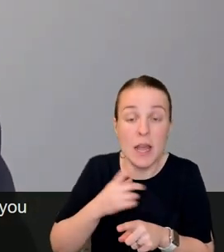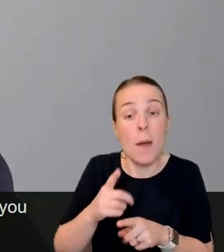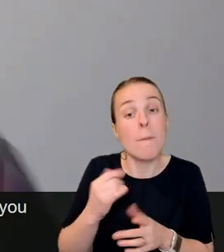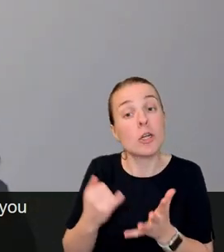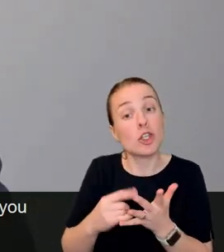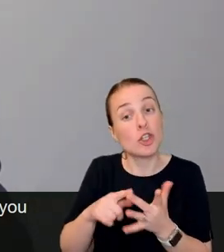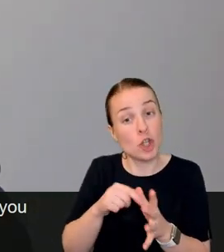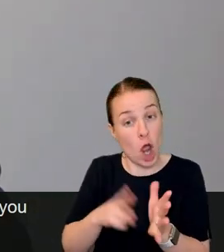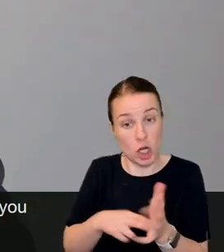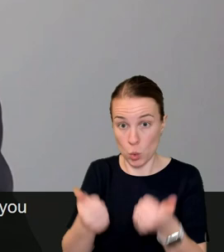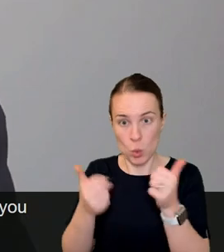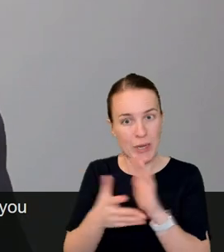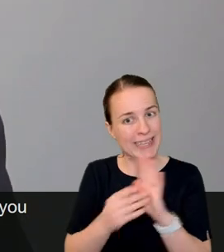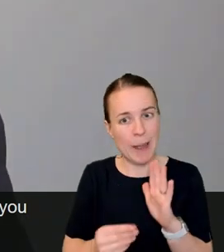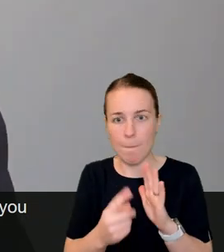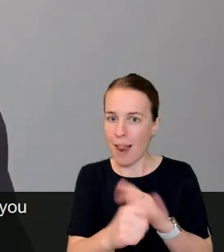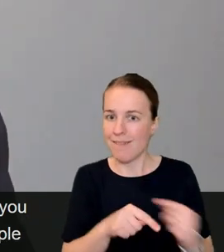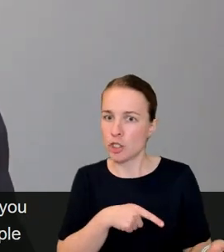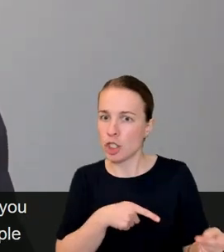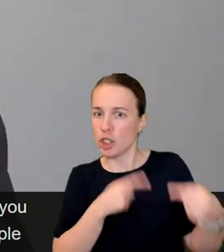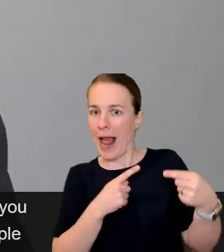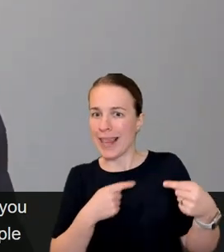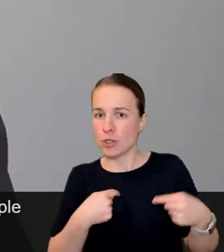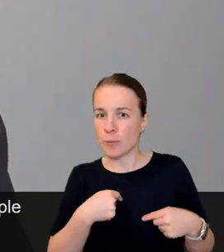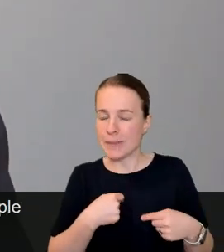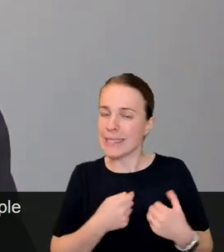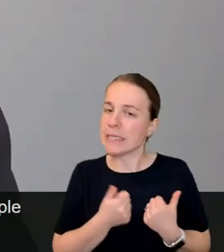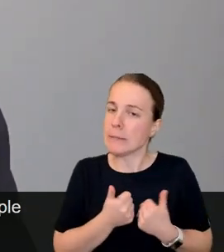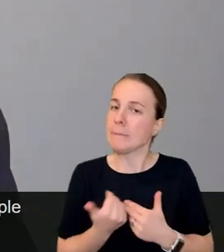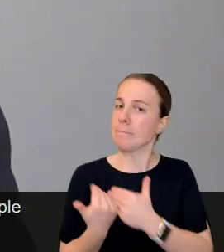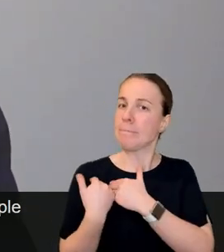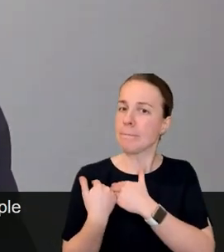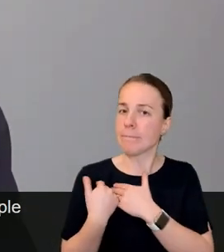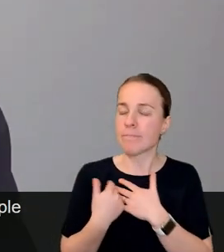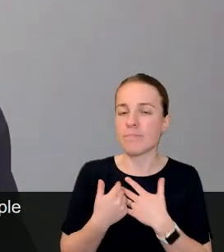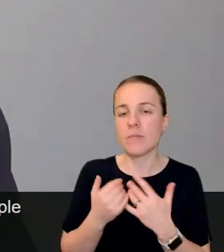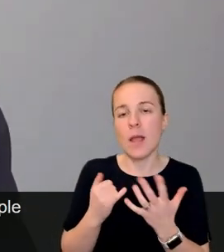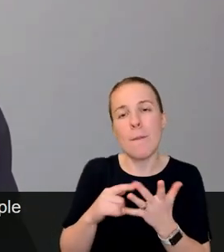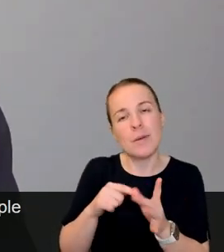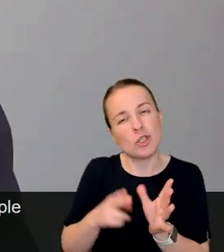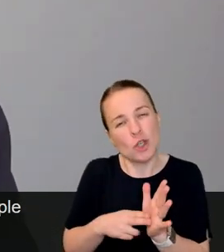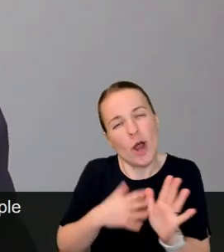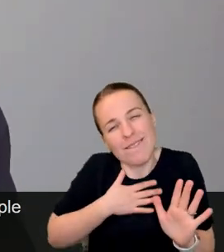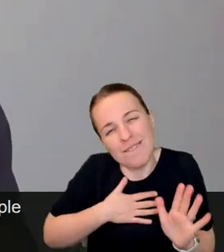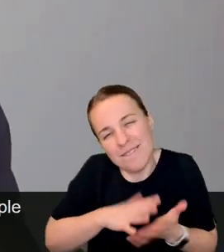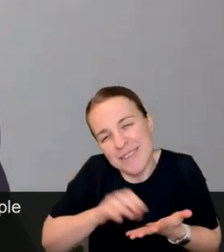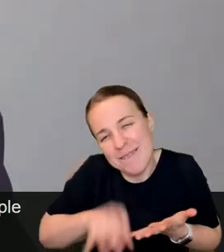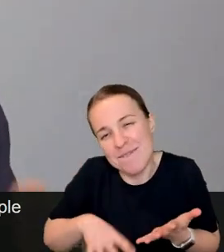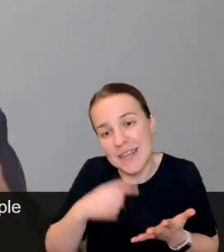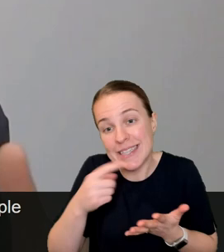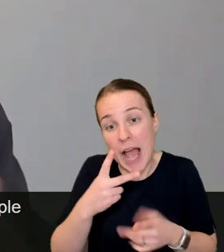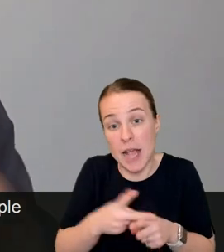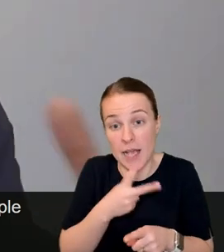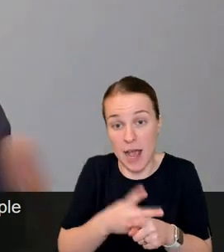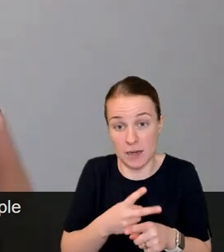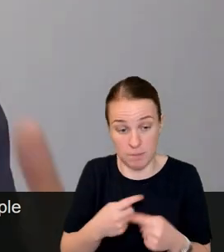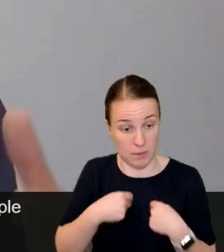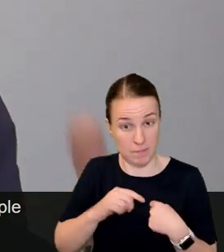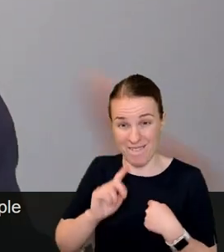right? Pushing me, and Sean, forgive me for mentioning you again, but in my first year as mayor, Sean and I and the Labour